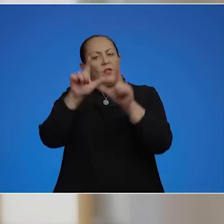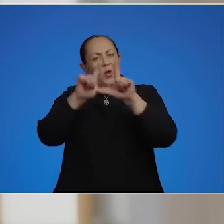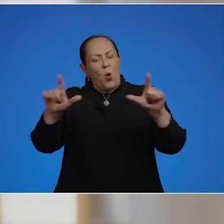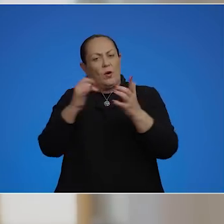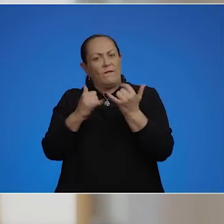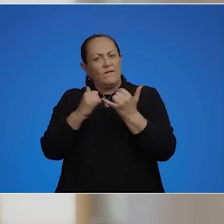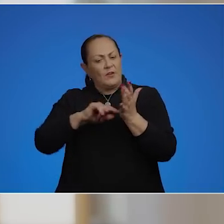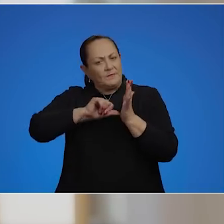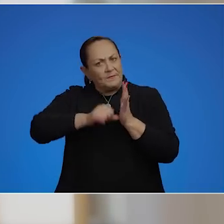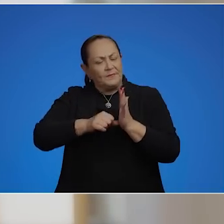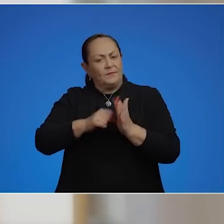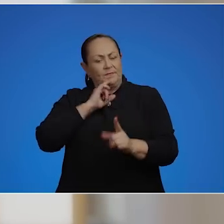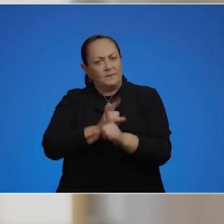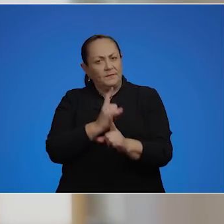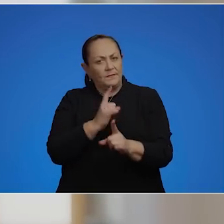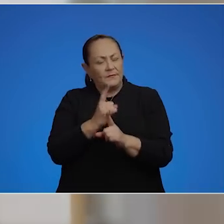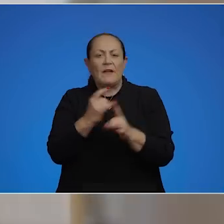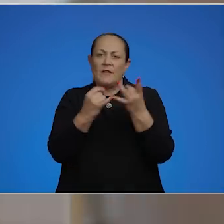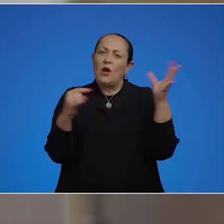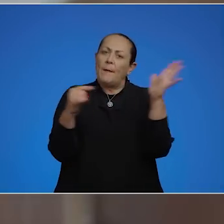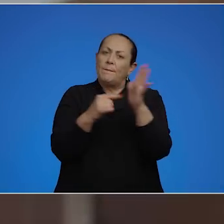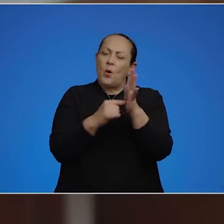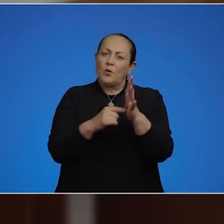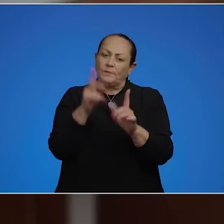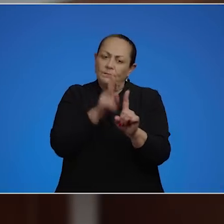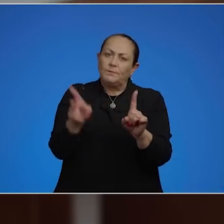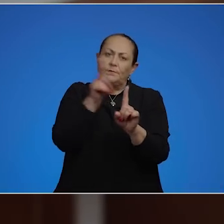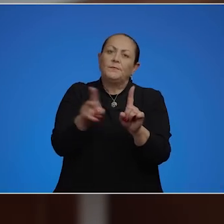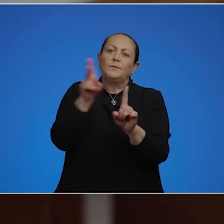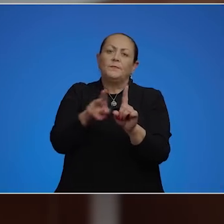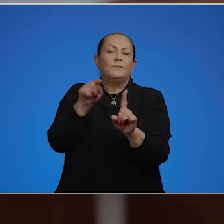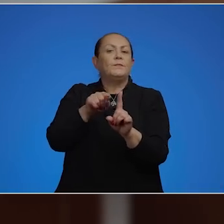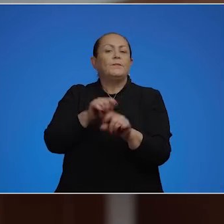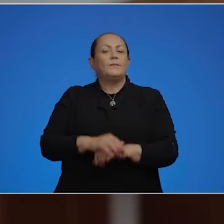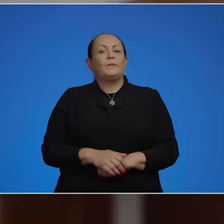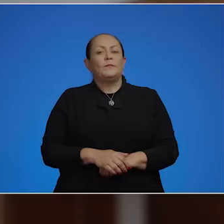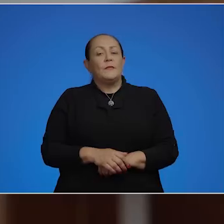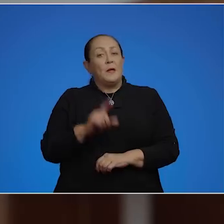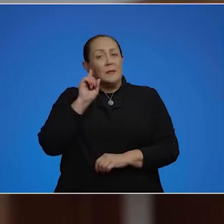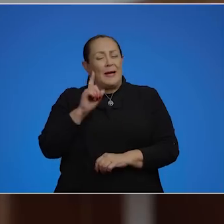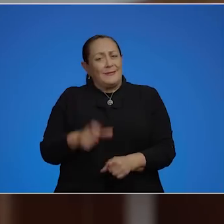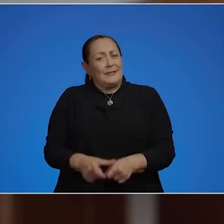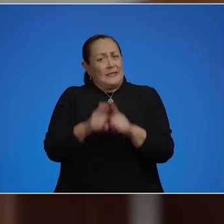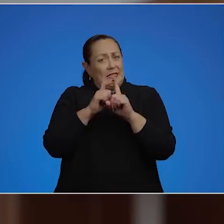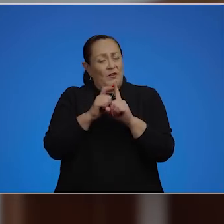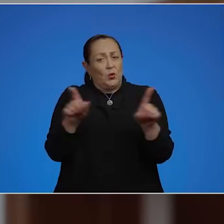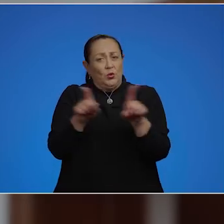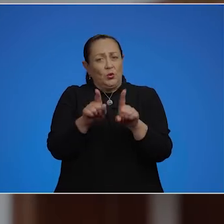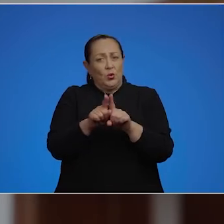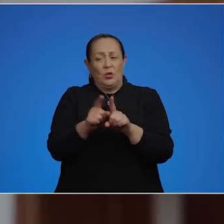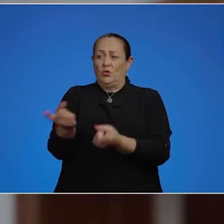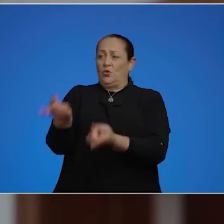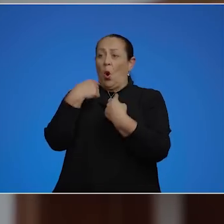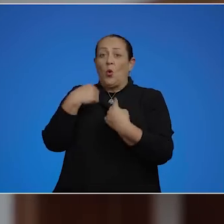is about it, it's obviously something very important. And yet, what makes it even more difficult is that